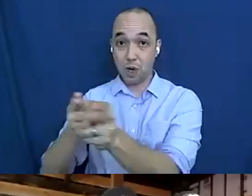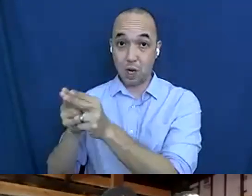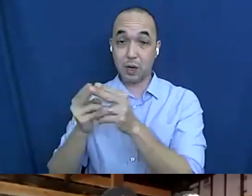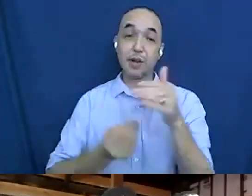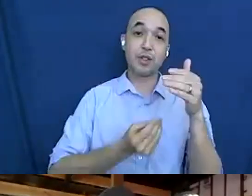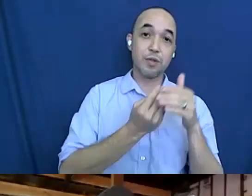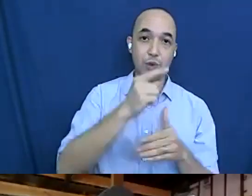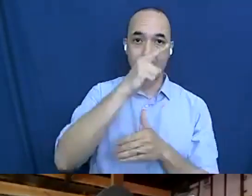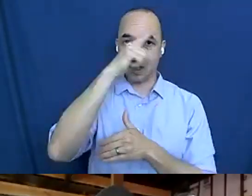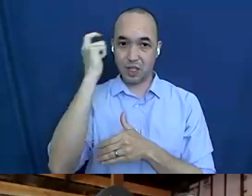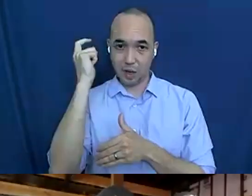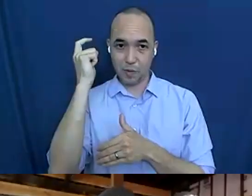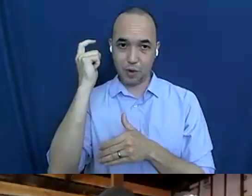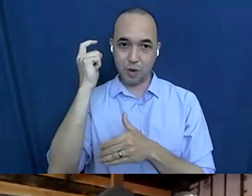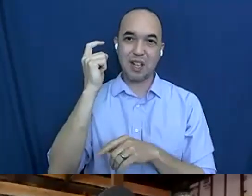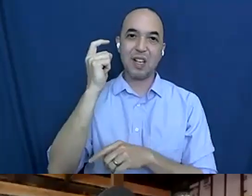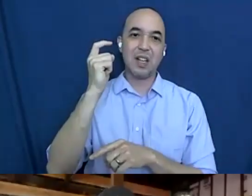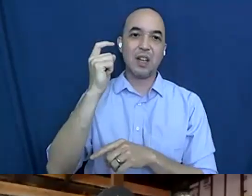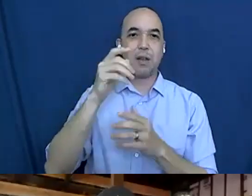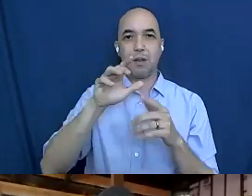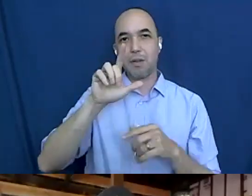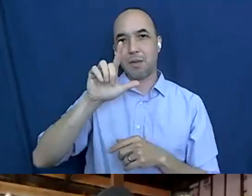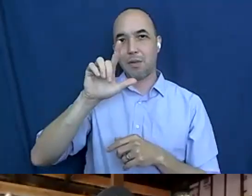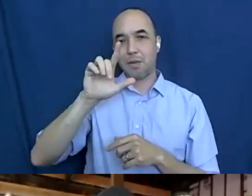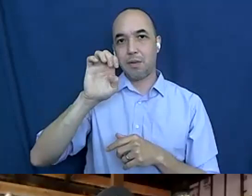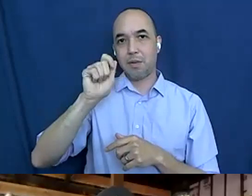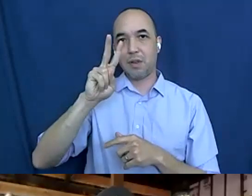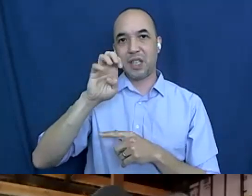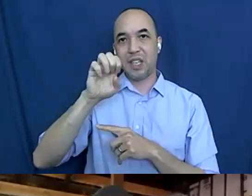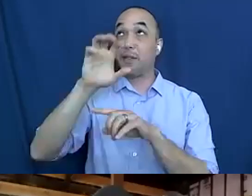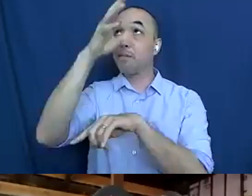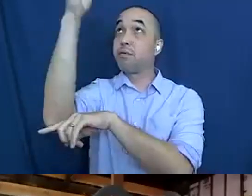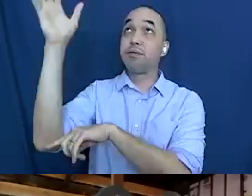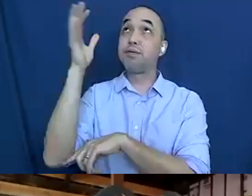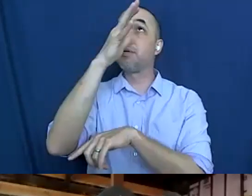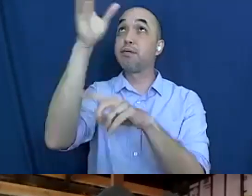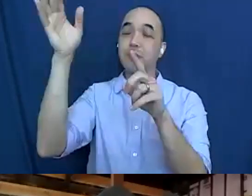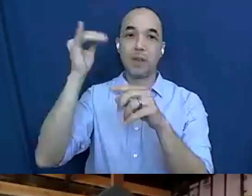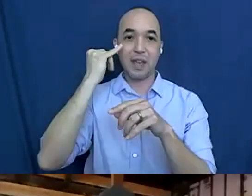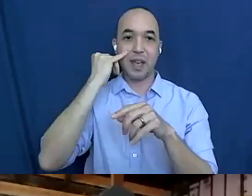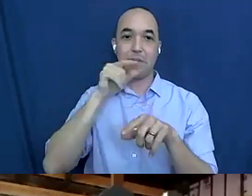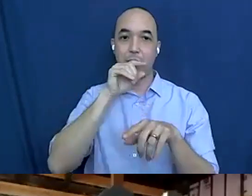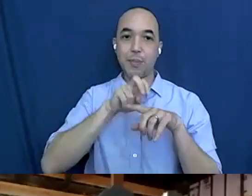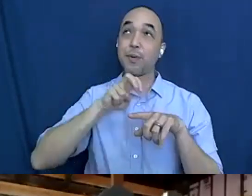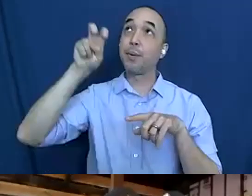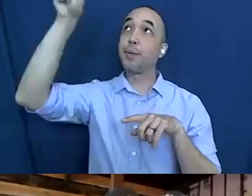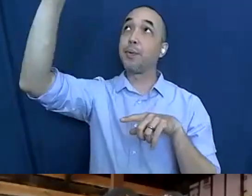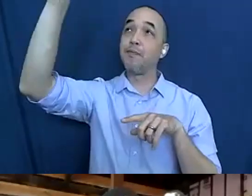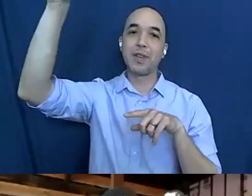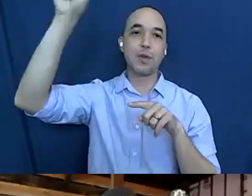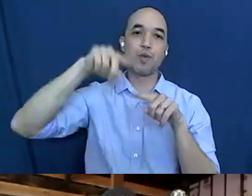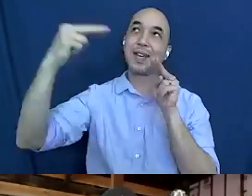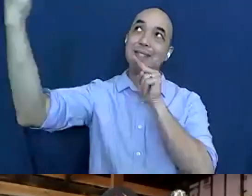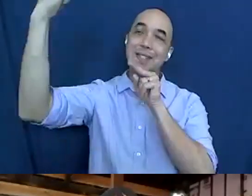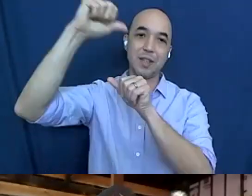summer, there's leaves, foliage on the trees. If you let a bird go and it flies up into the tree, you can't see your bird can't see you. So you only hunt